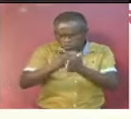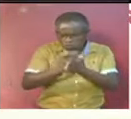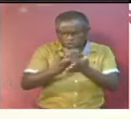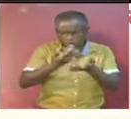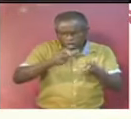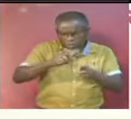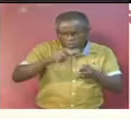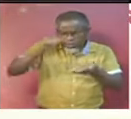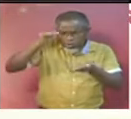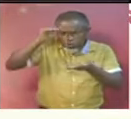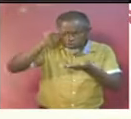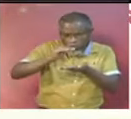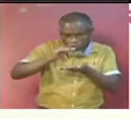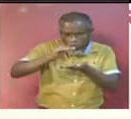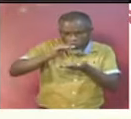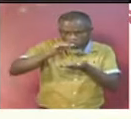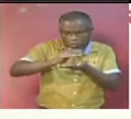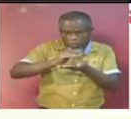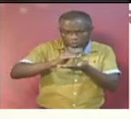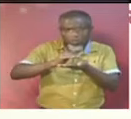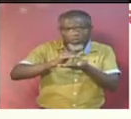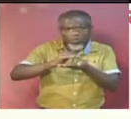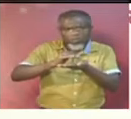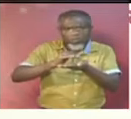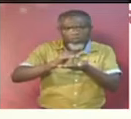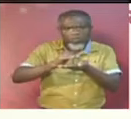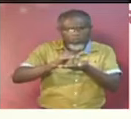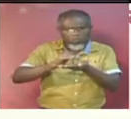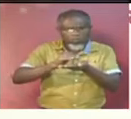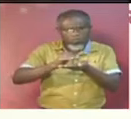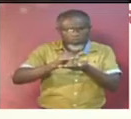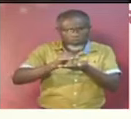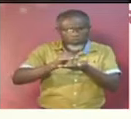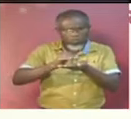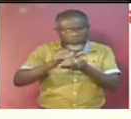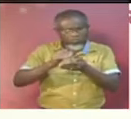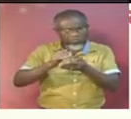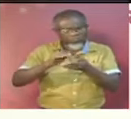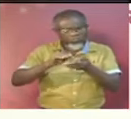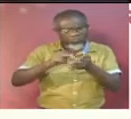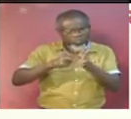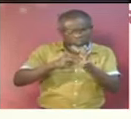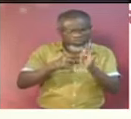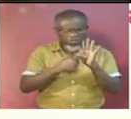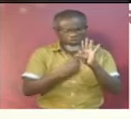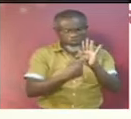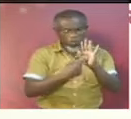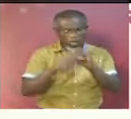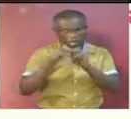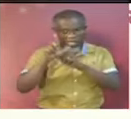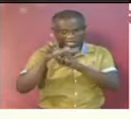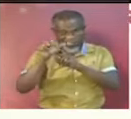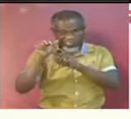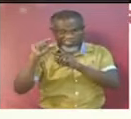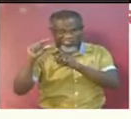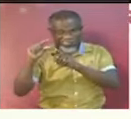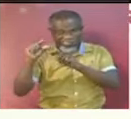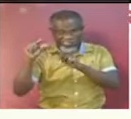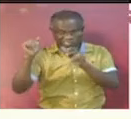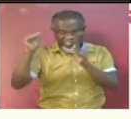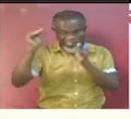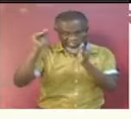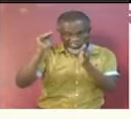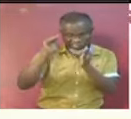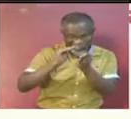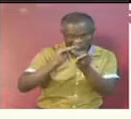known or what has been observed as a lag between number of cases and then the peak in deaths.